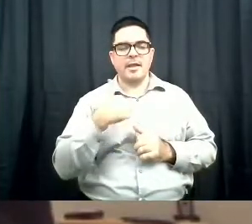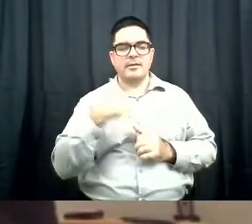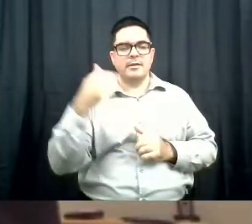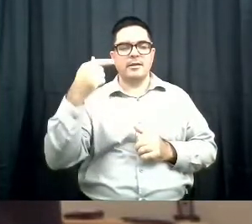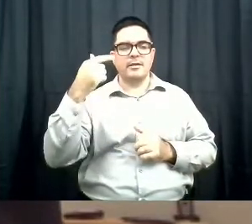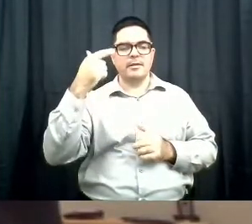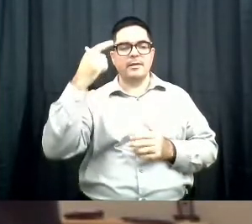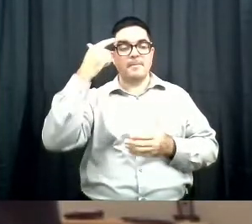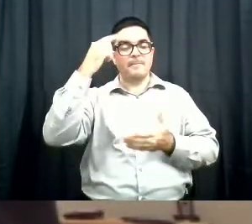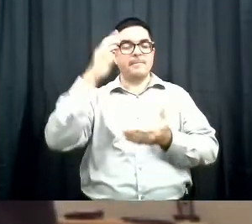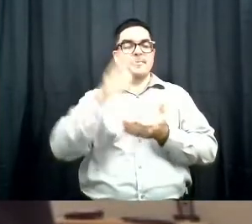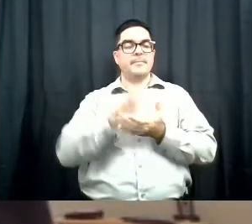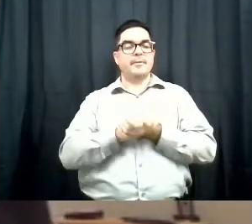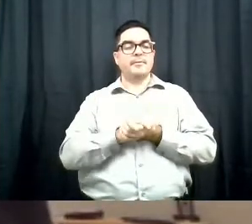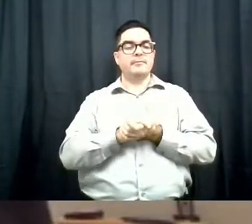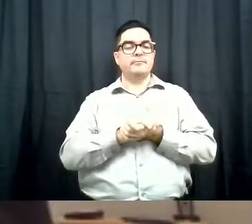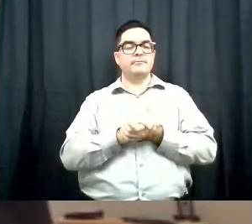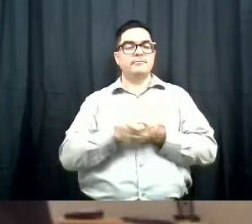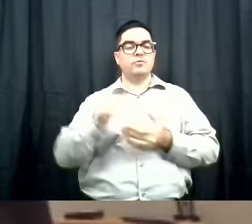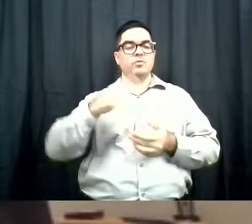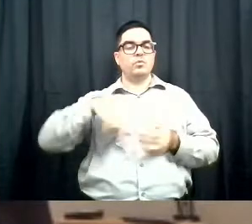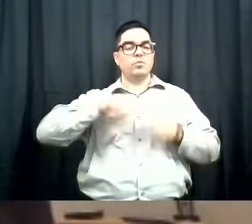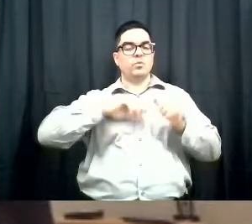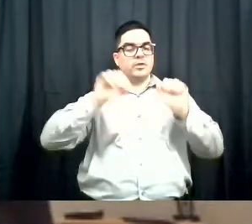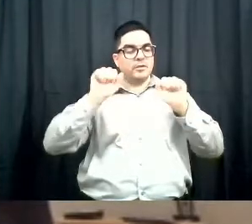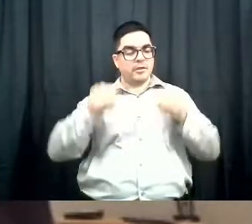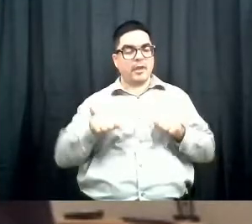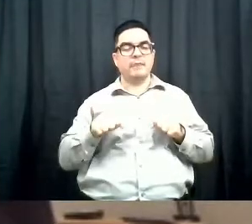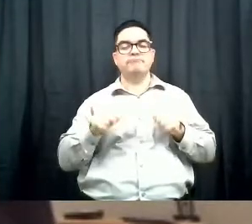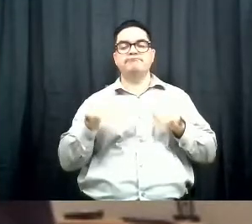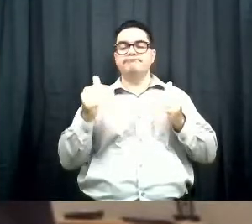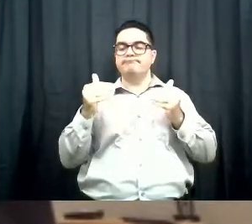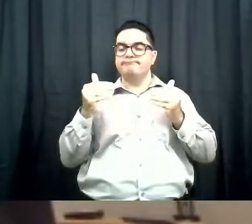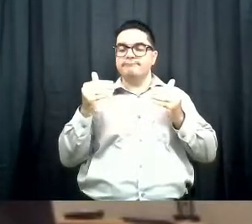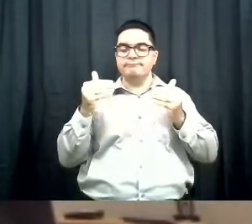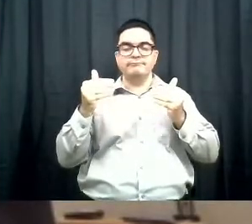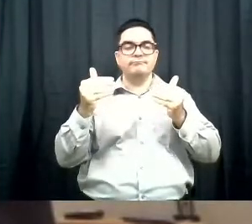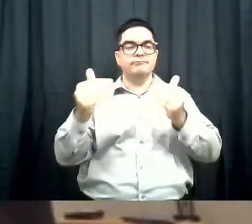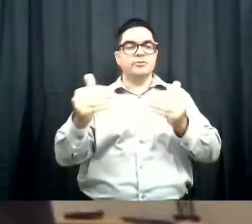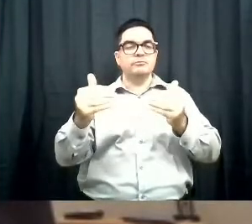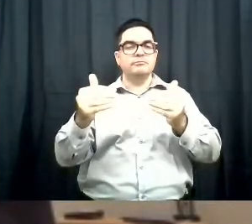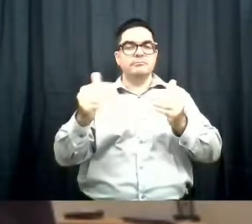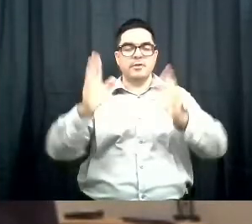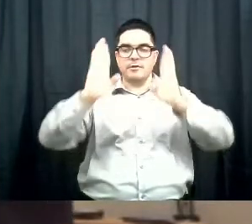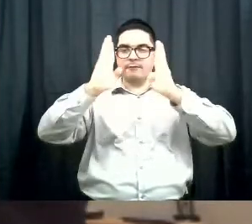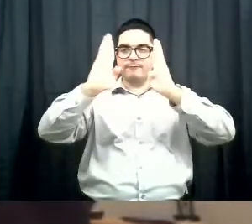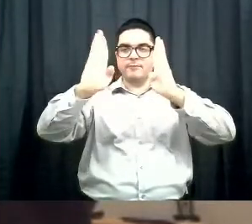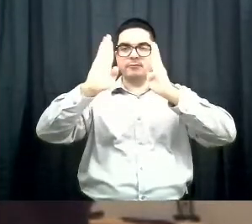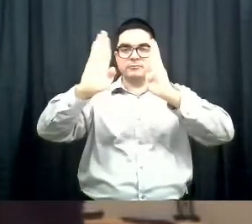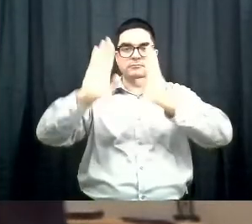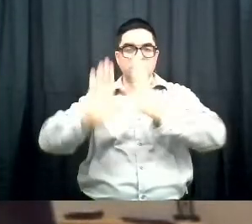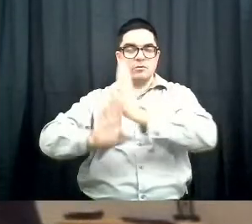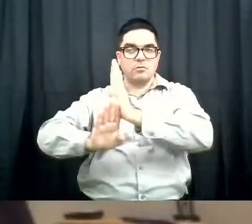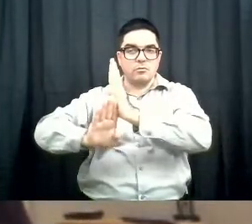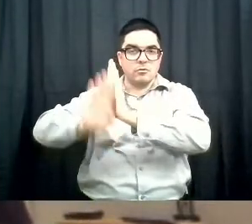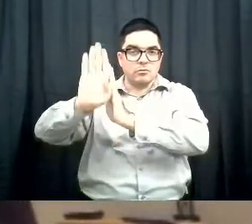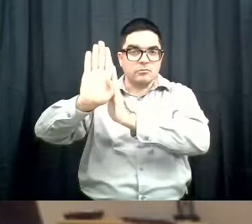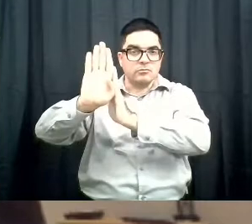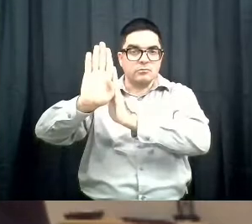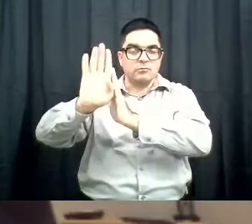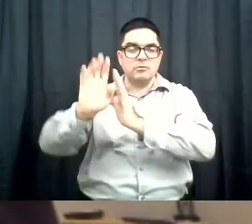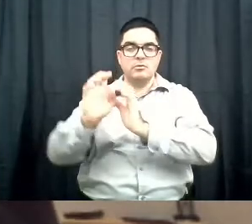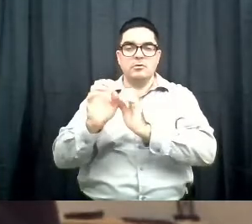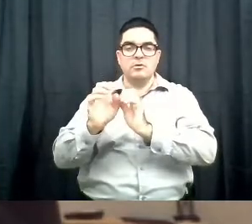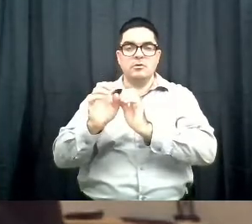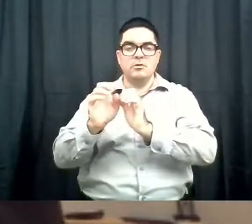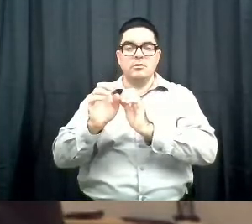we can be responsive is to focus on growth. And I'm not saying nobody else here is focused on